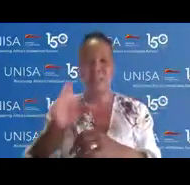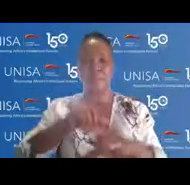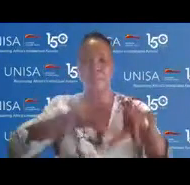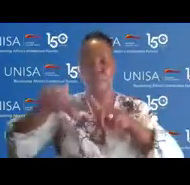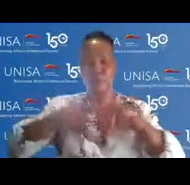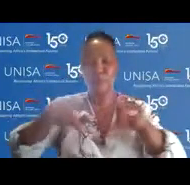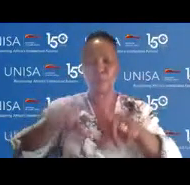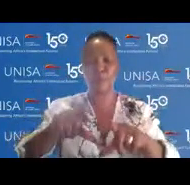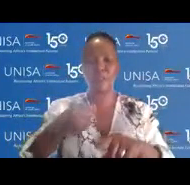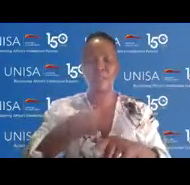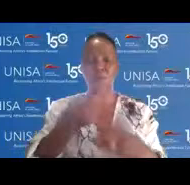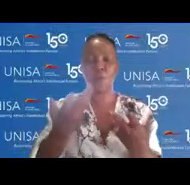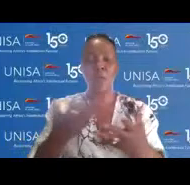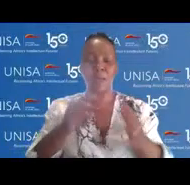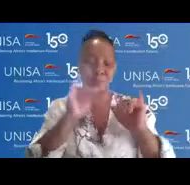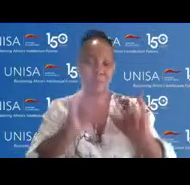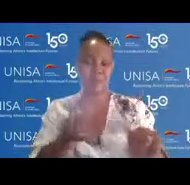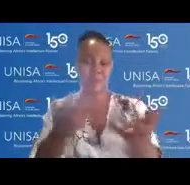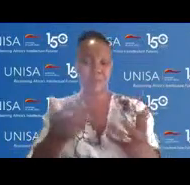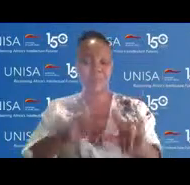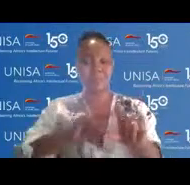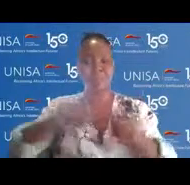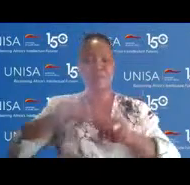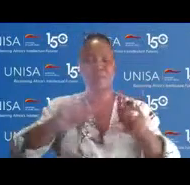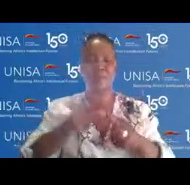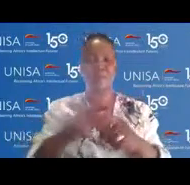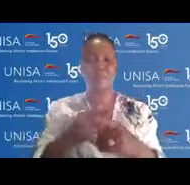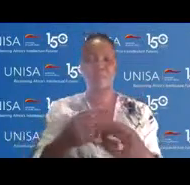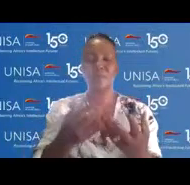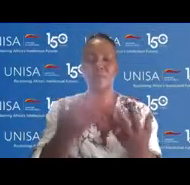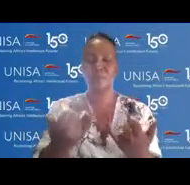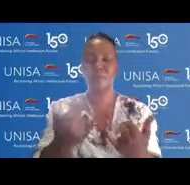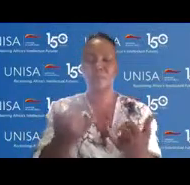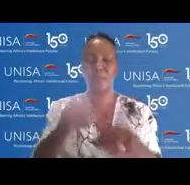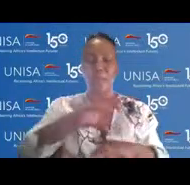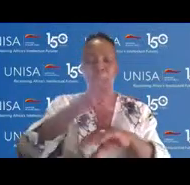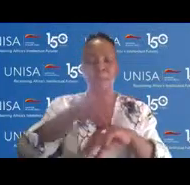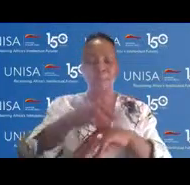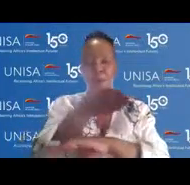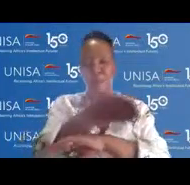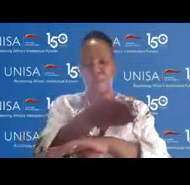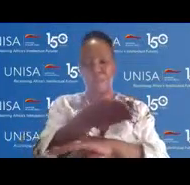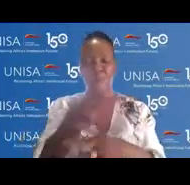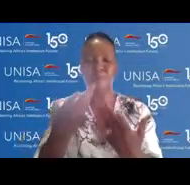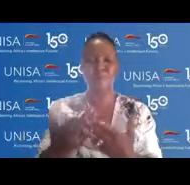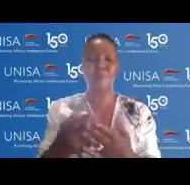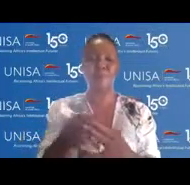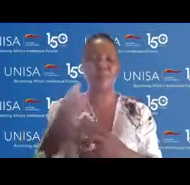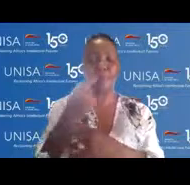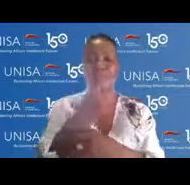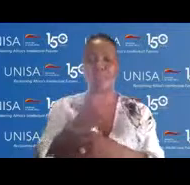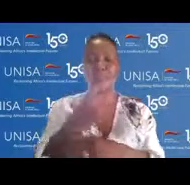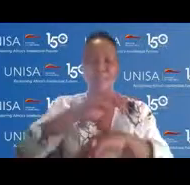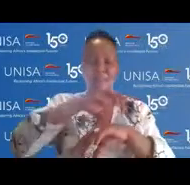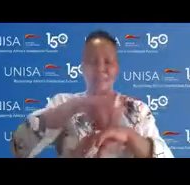am. I saw we had some students yesterday from Gianni, so there is your campus right over there. It's actually a very nice campus, actually a beautiful